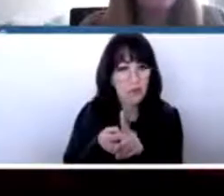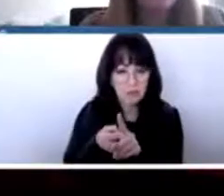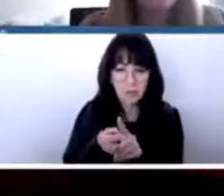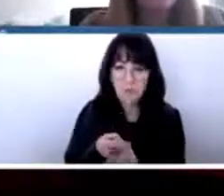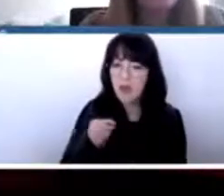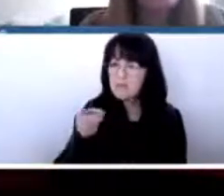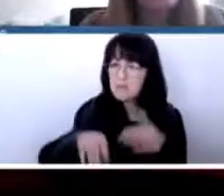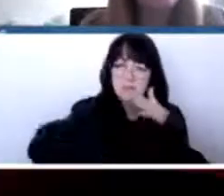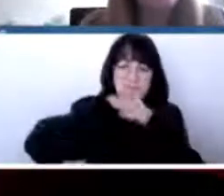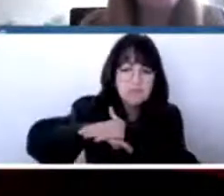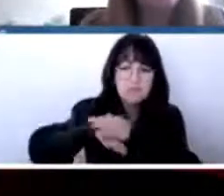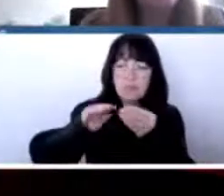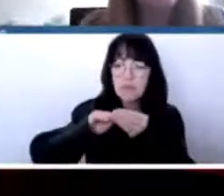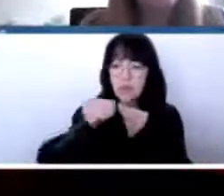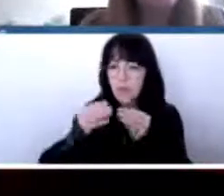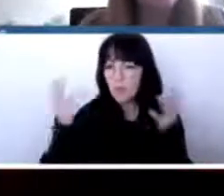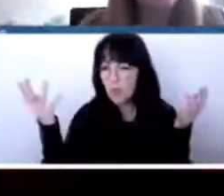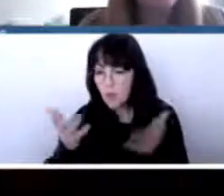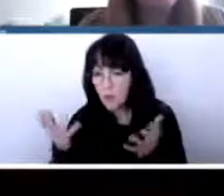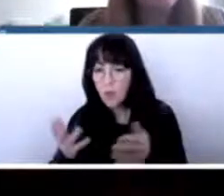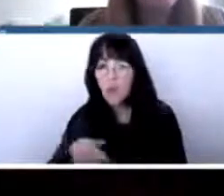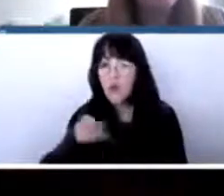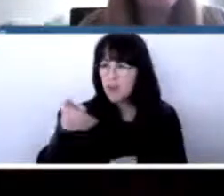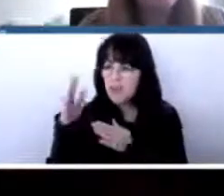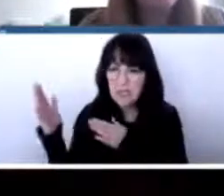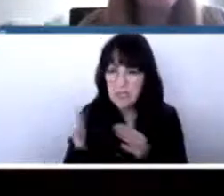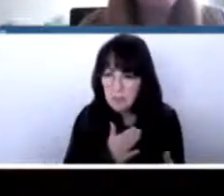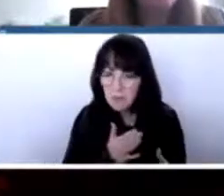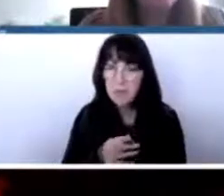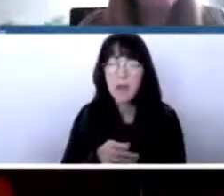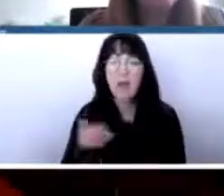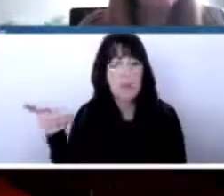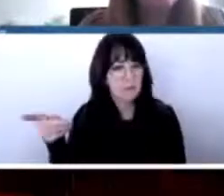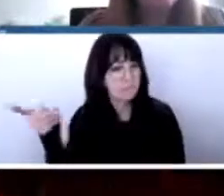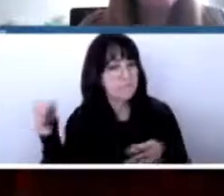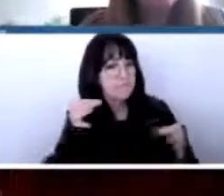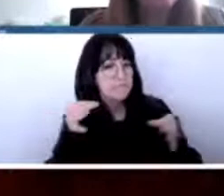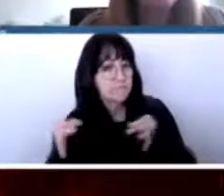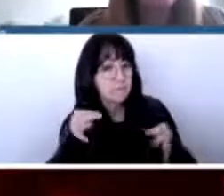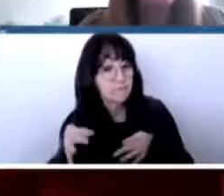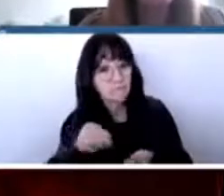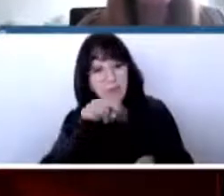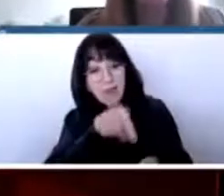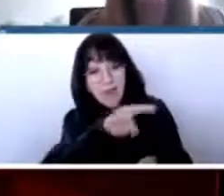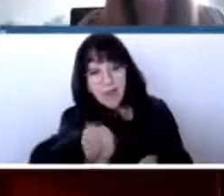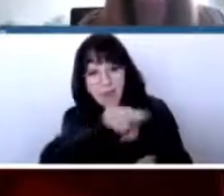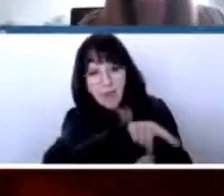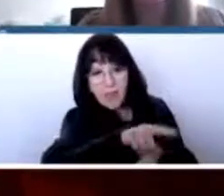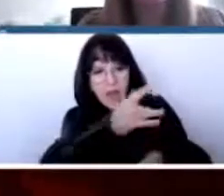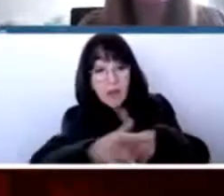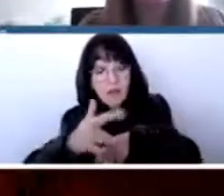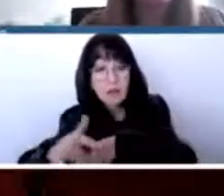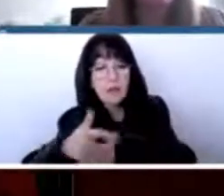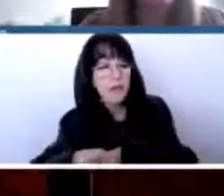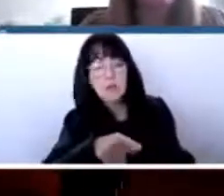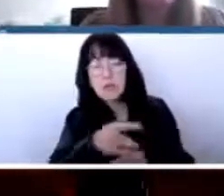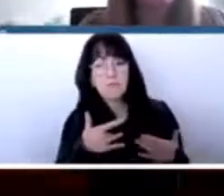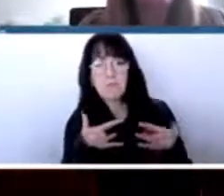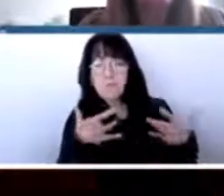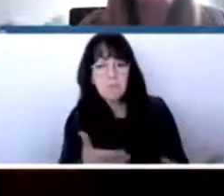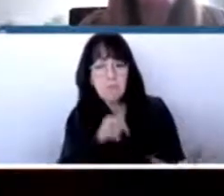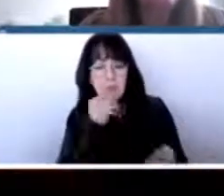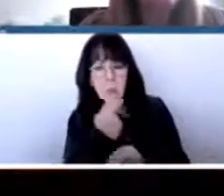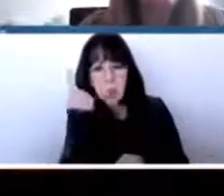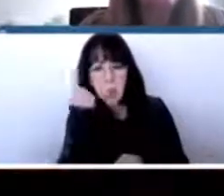And, they say, hey, we have plans where we could use this part of the hospital that we usually don't use for patients, so we could have beds there. What's